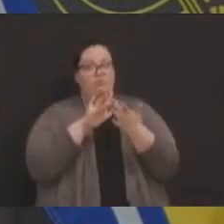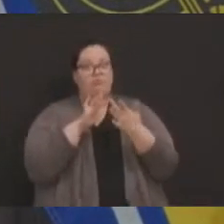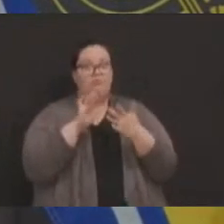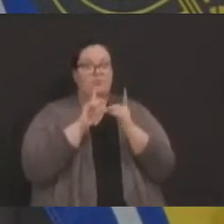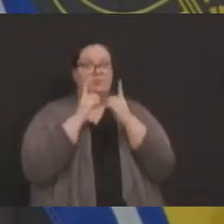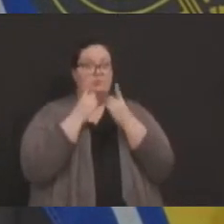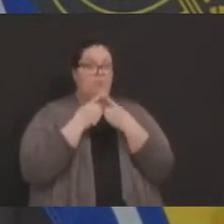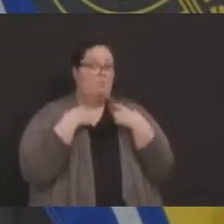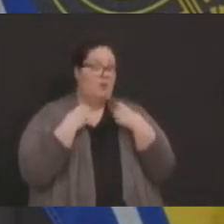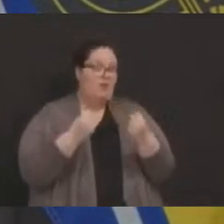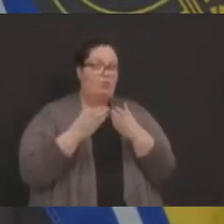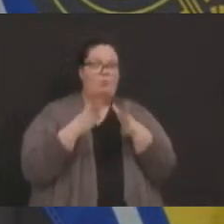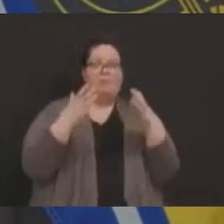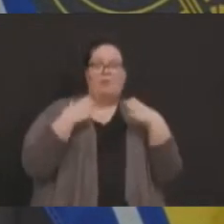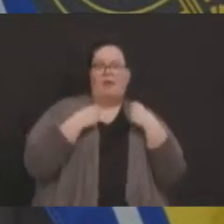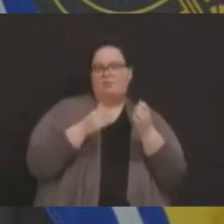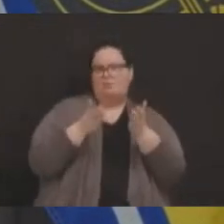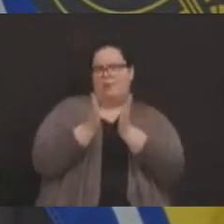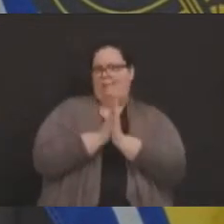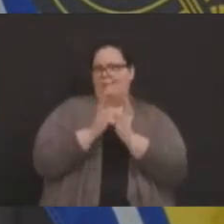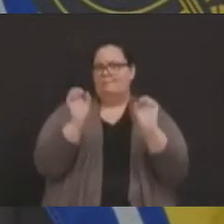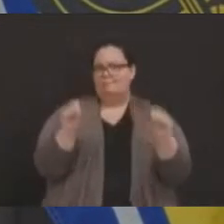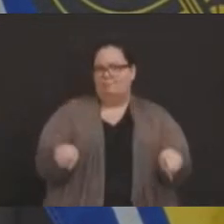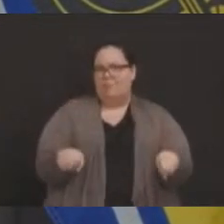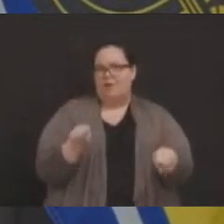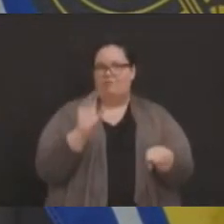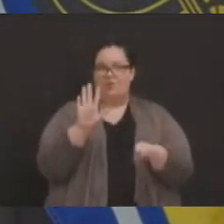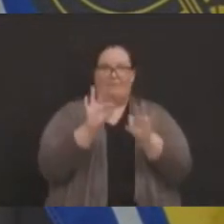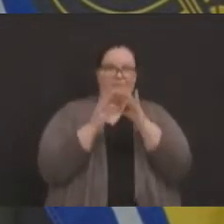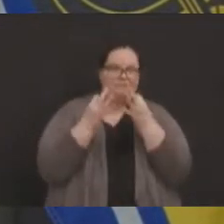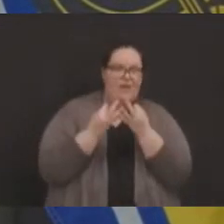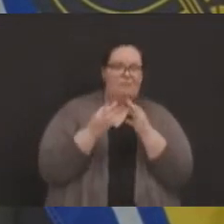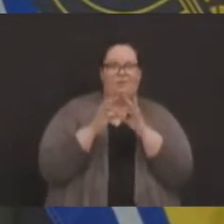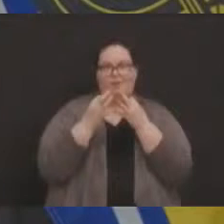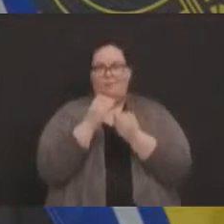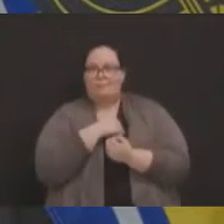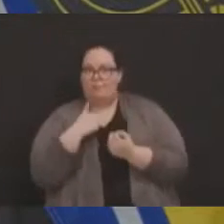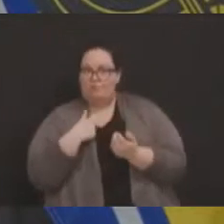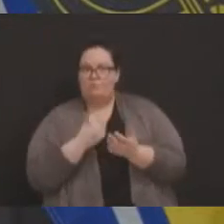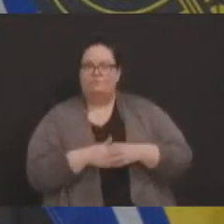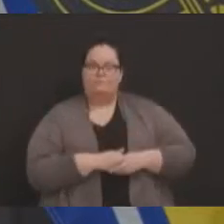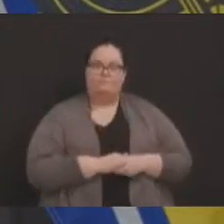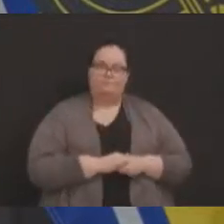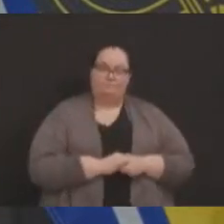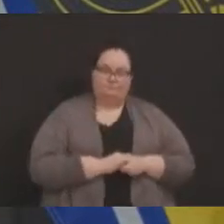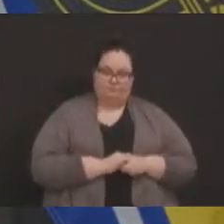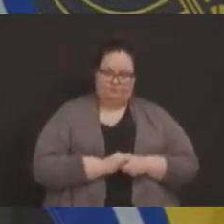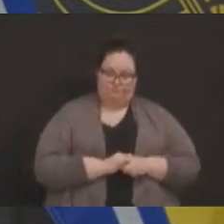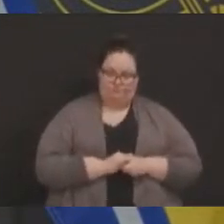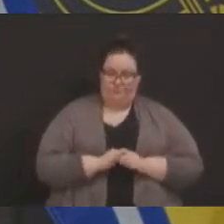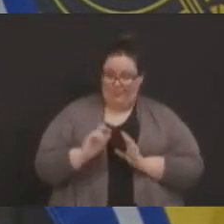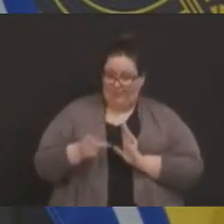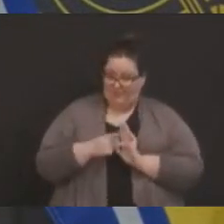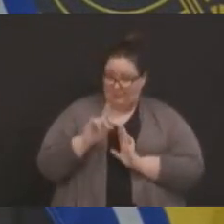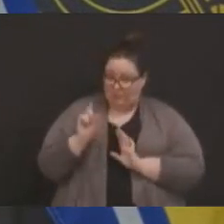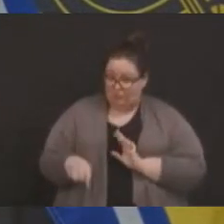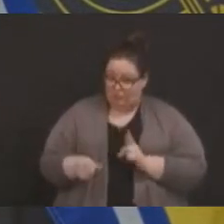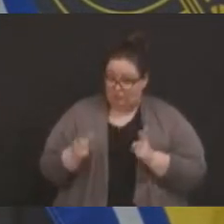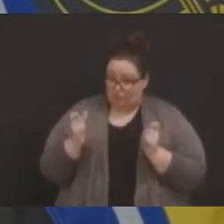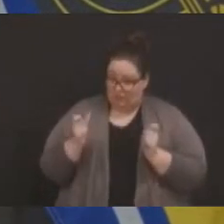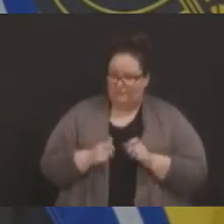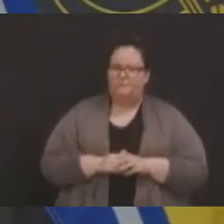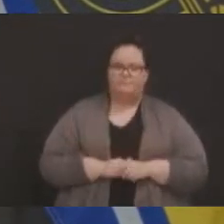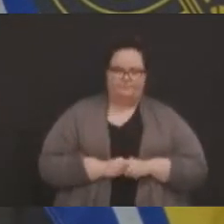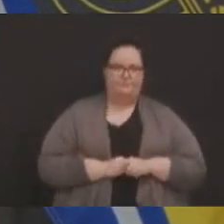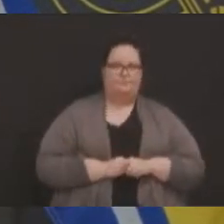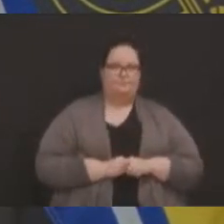follow-up? Yes, I do, Bruce. This is for Dr. Russell. Is Public Health looking at or dealing with